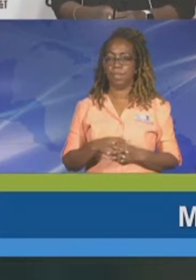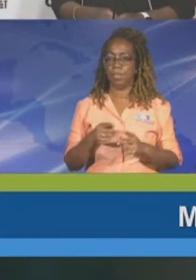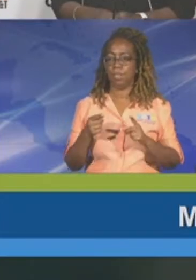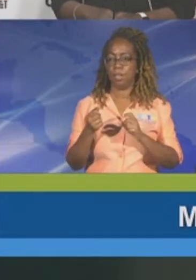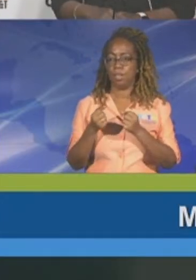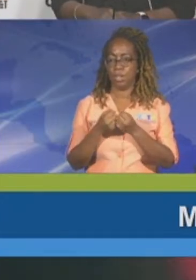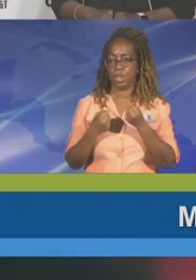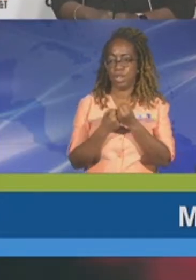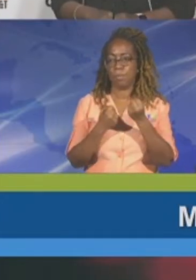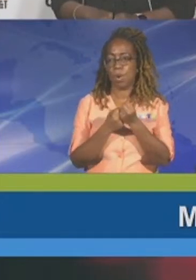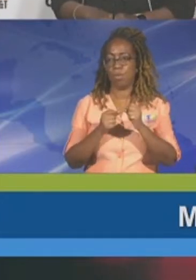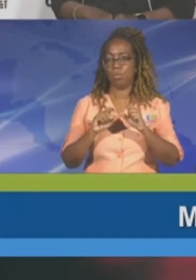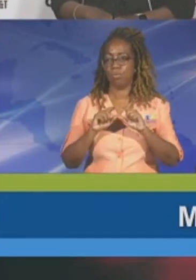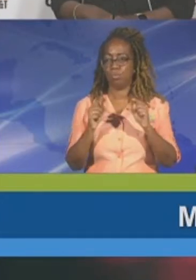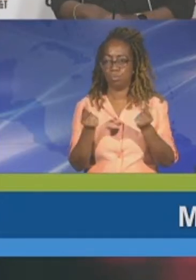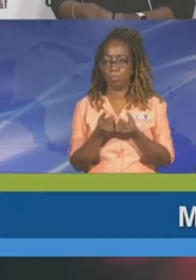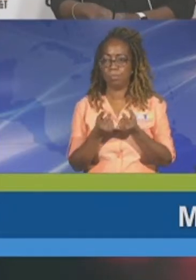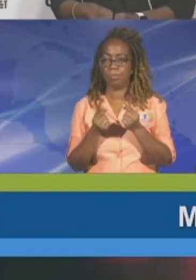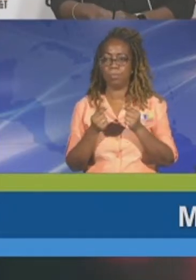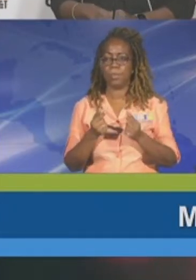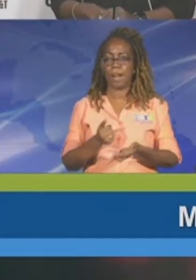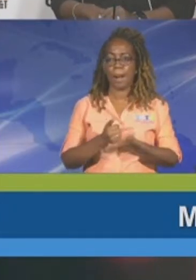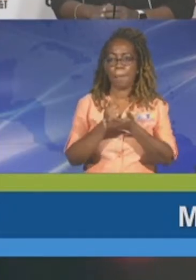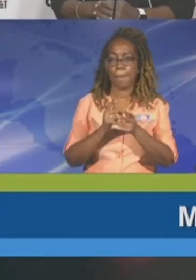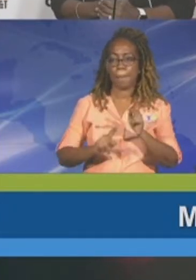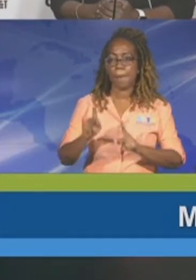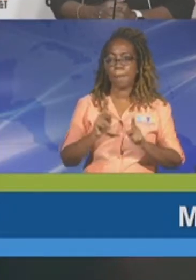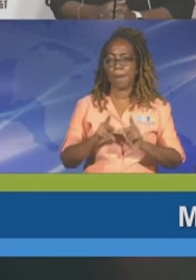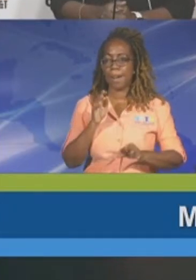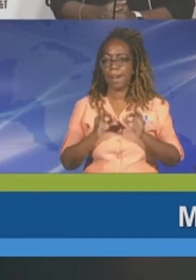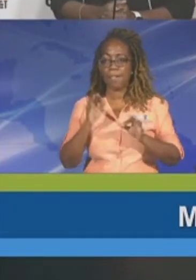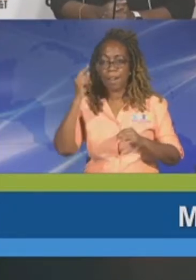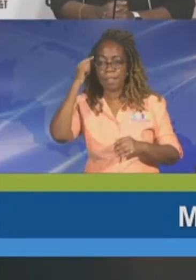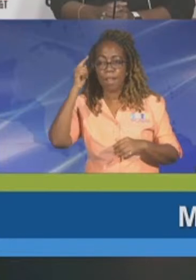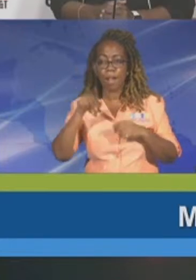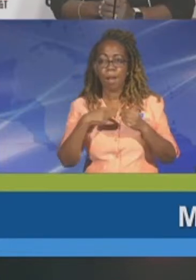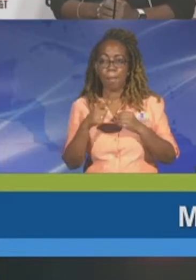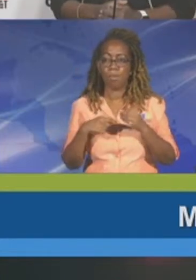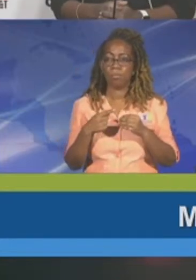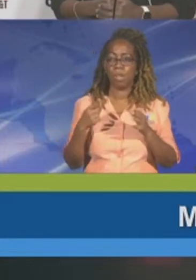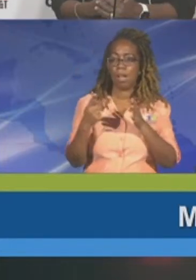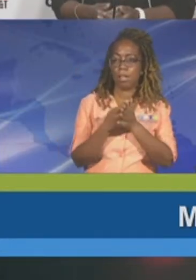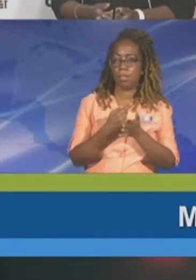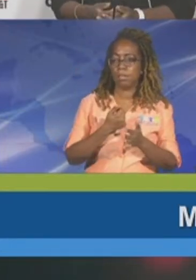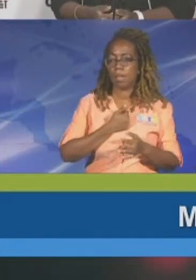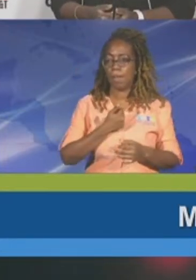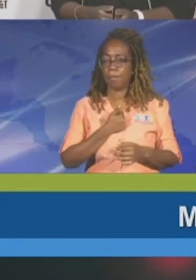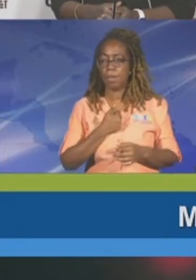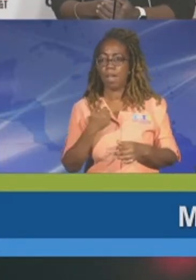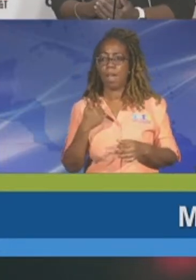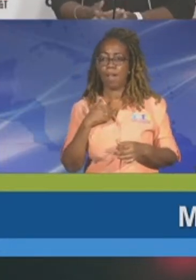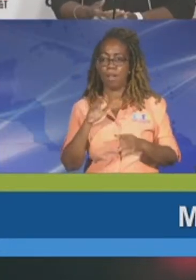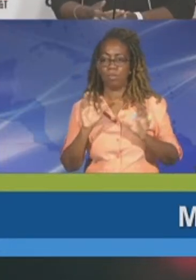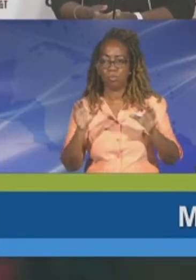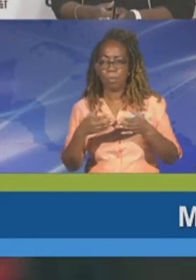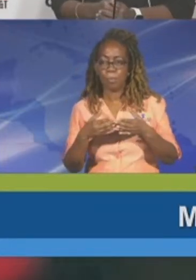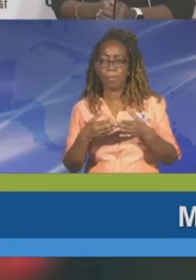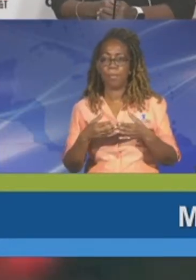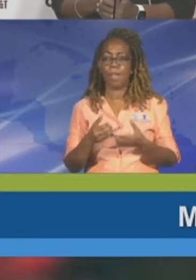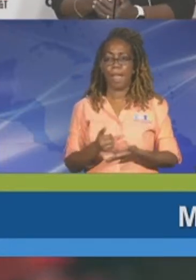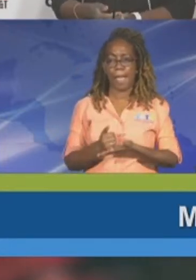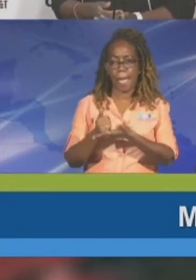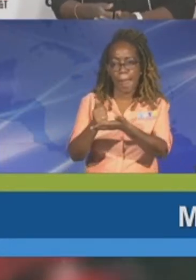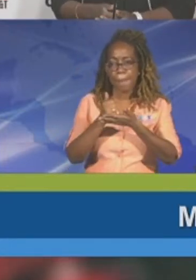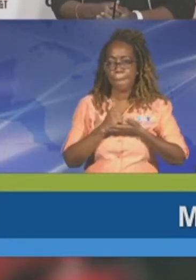that support survivors of suicide. And of course, I couldn't talk about this topic without once again redirecting